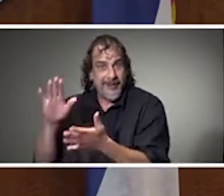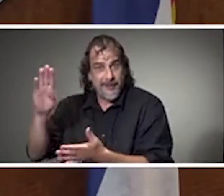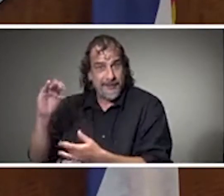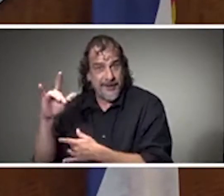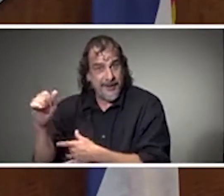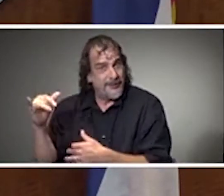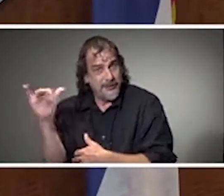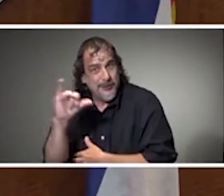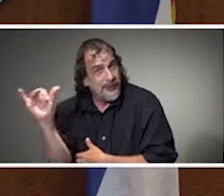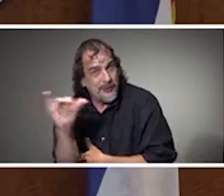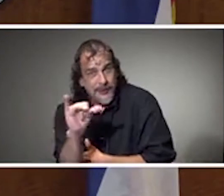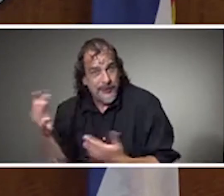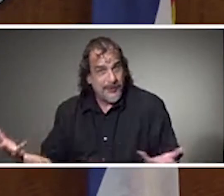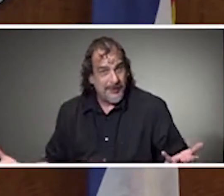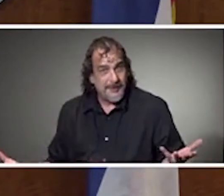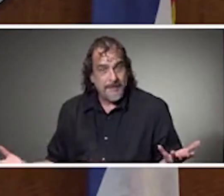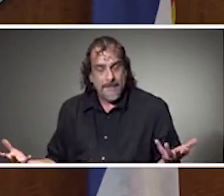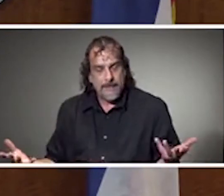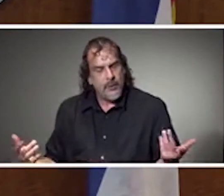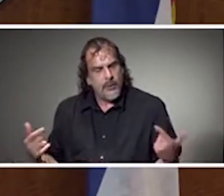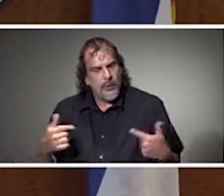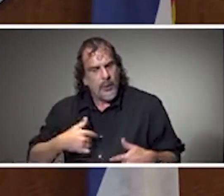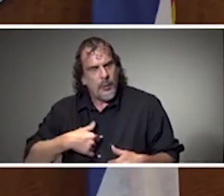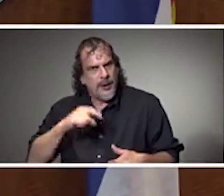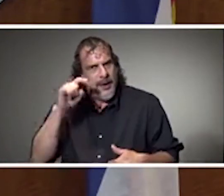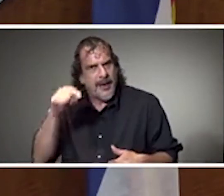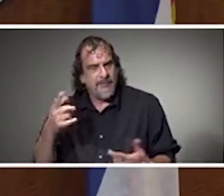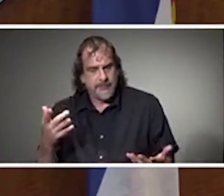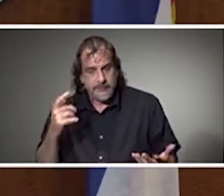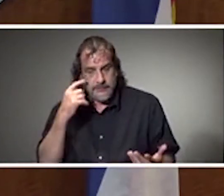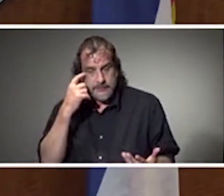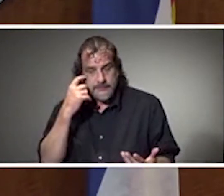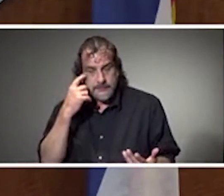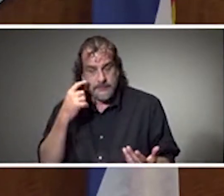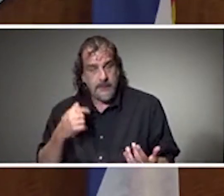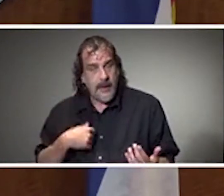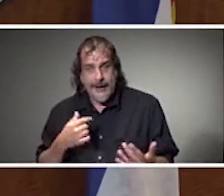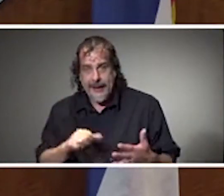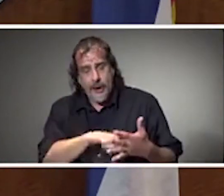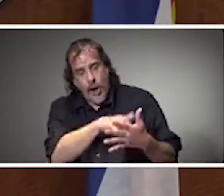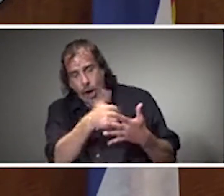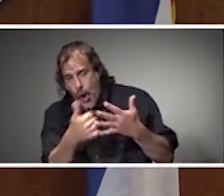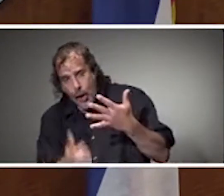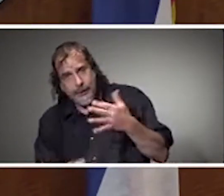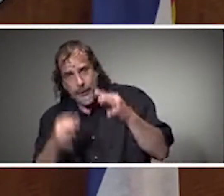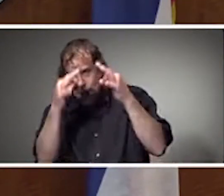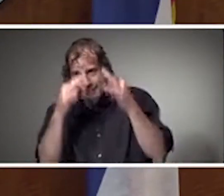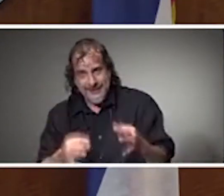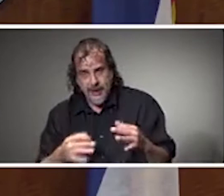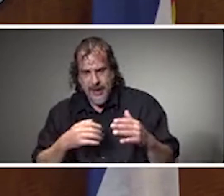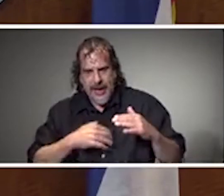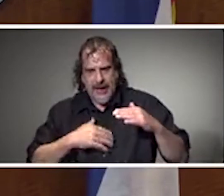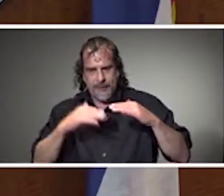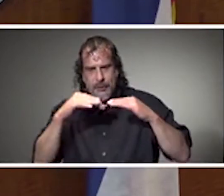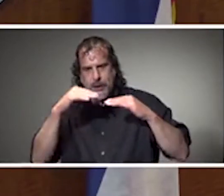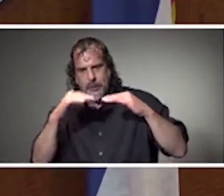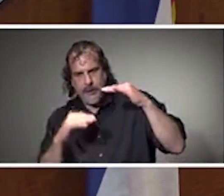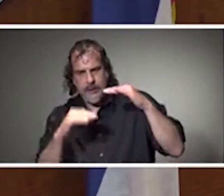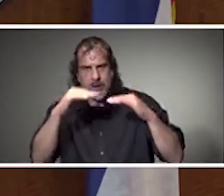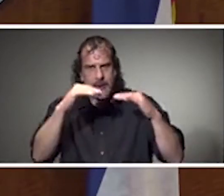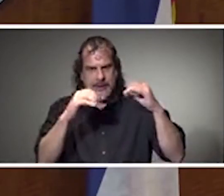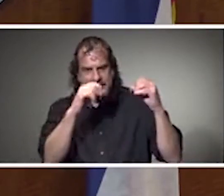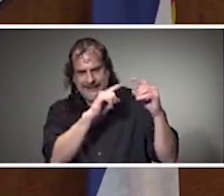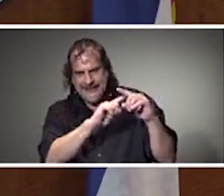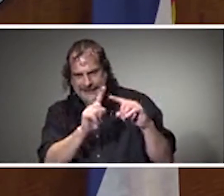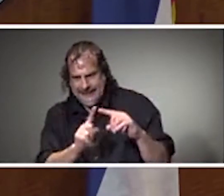their financial institution. And so we've got to, as we have done in so many different decisions here, we've got to balance multiple interests